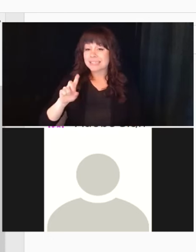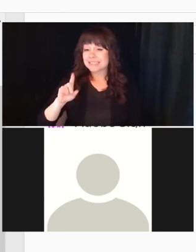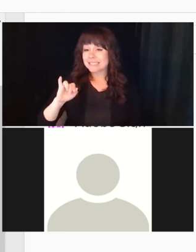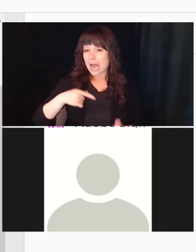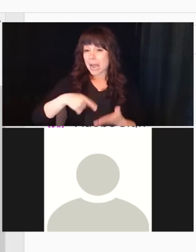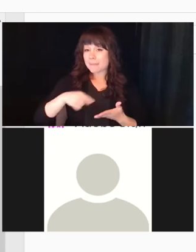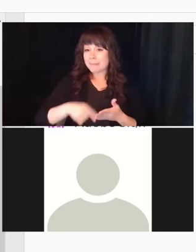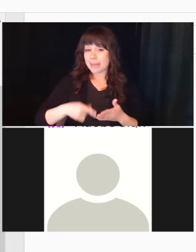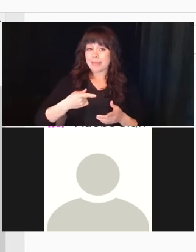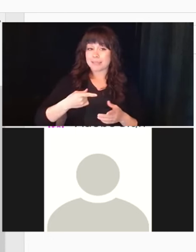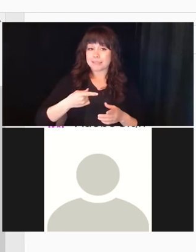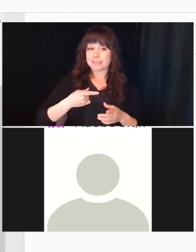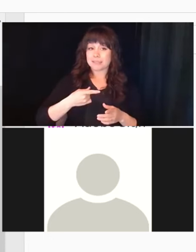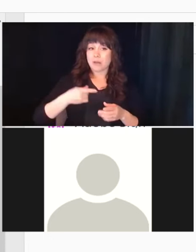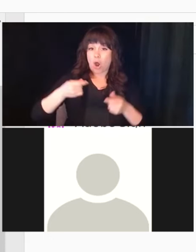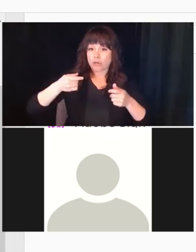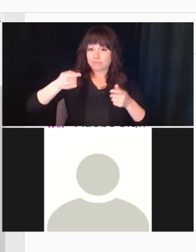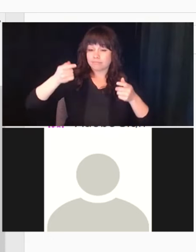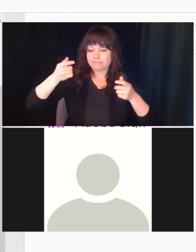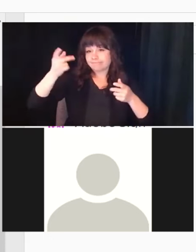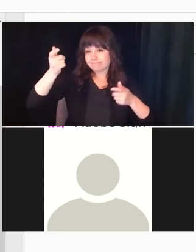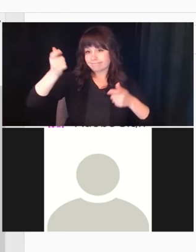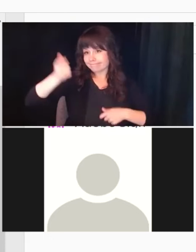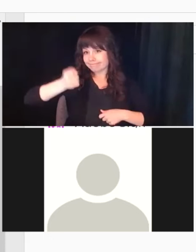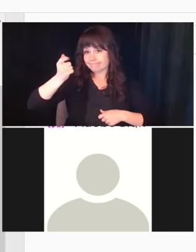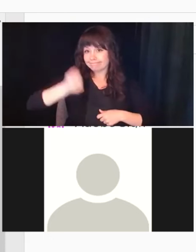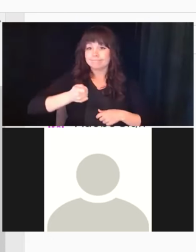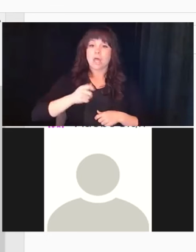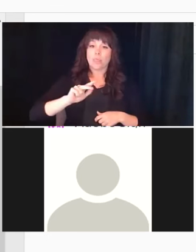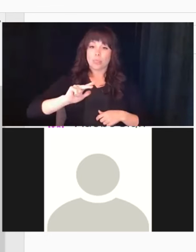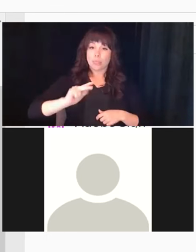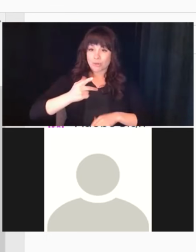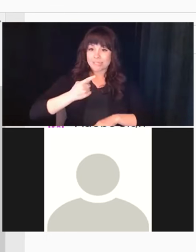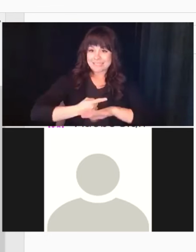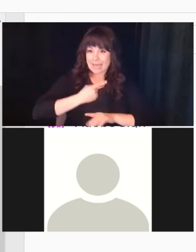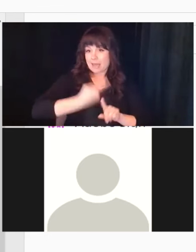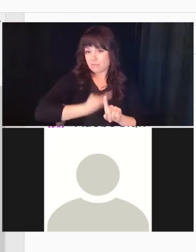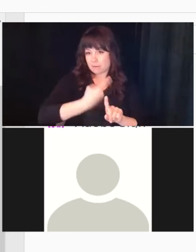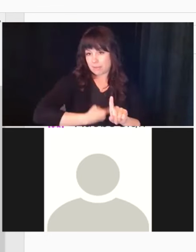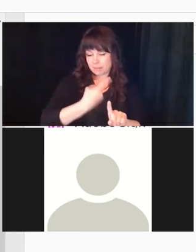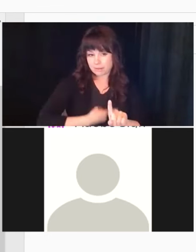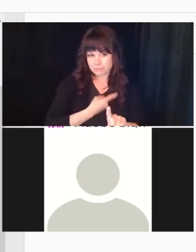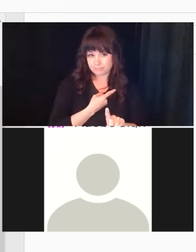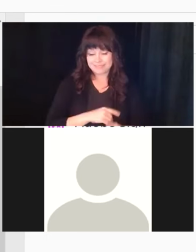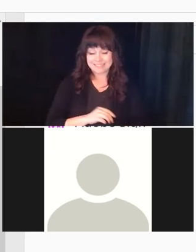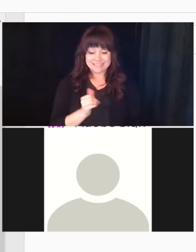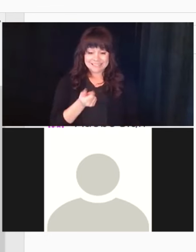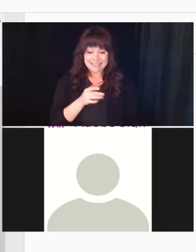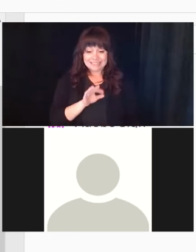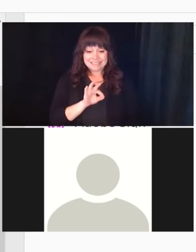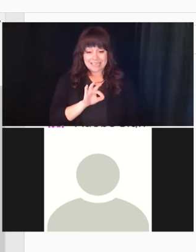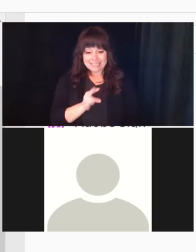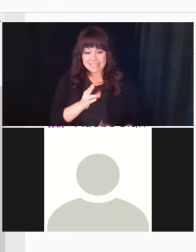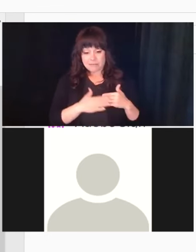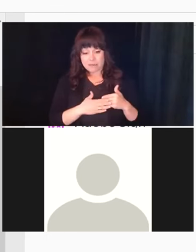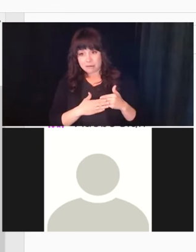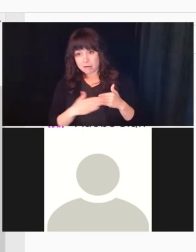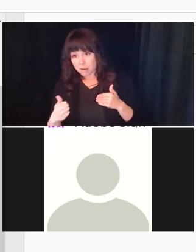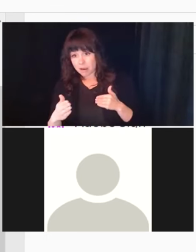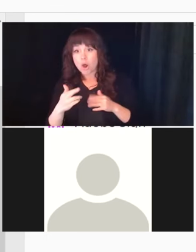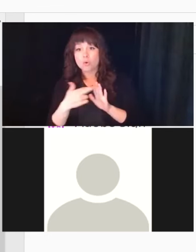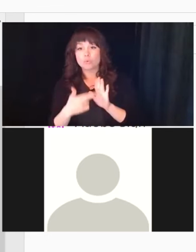of every month. All right. After 1997, the rules that dictate when an SSDI